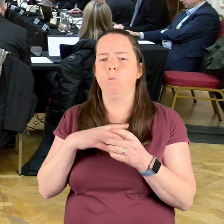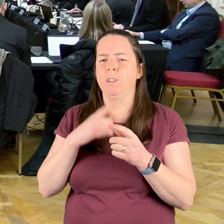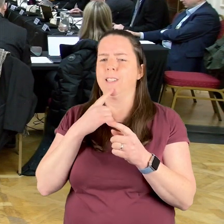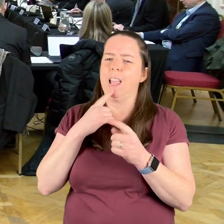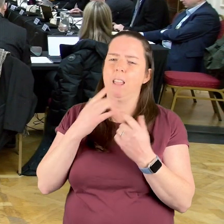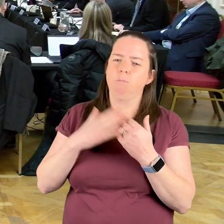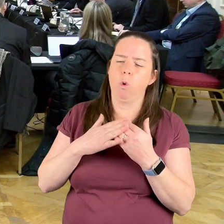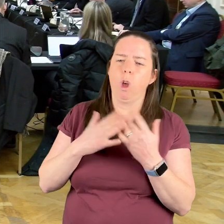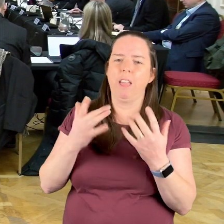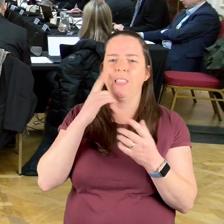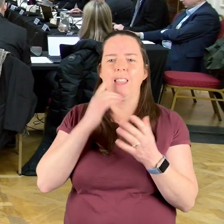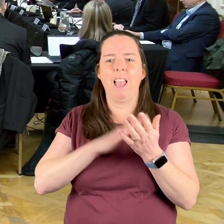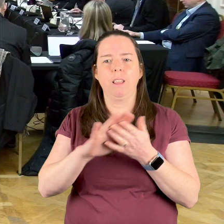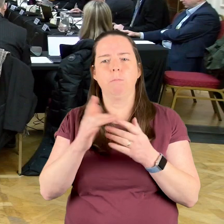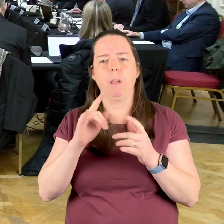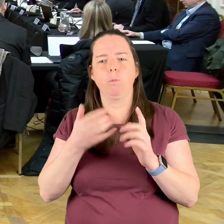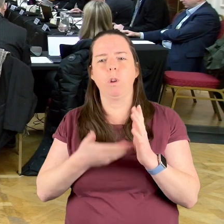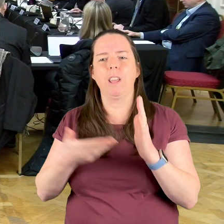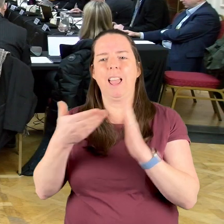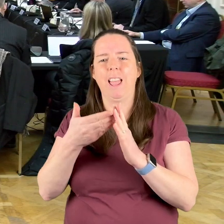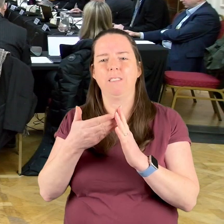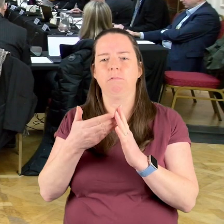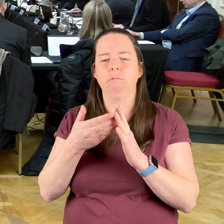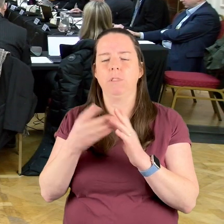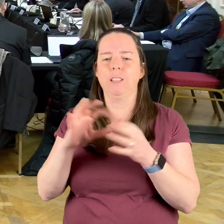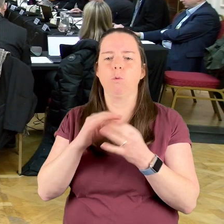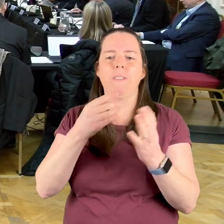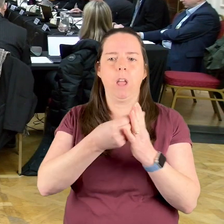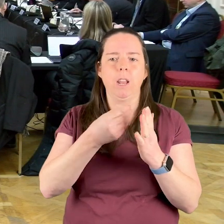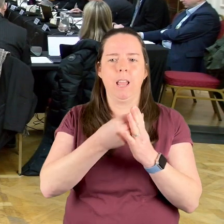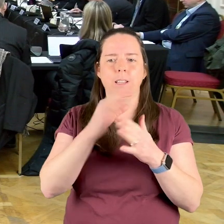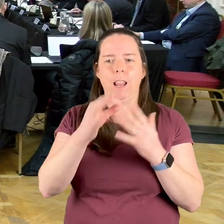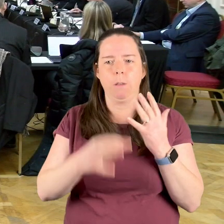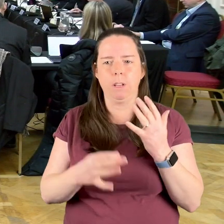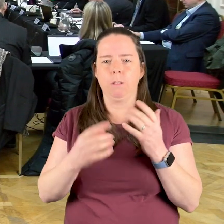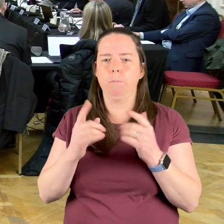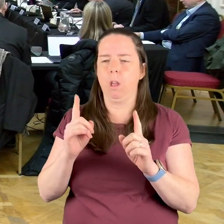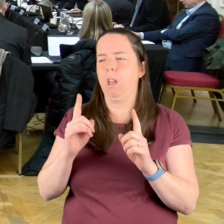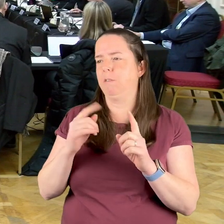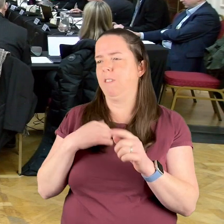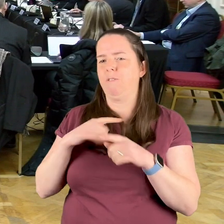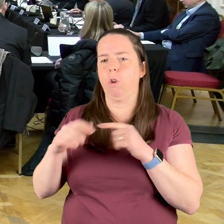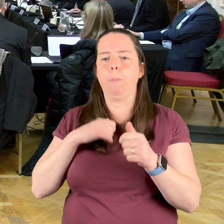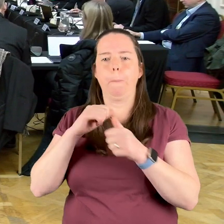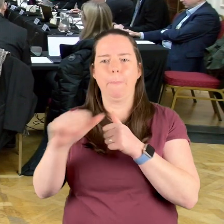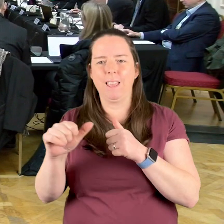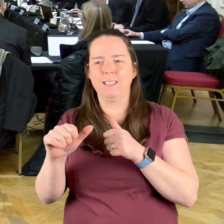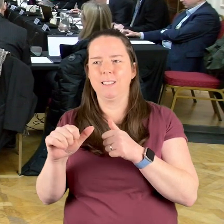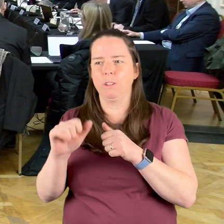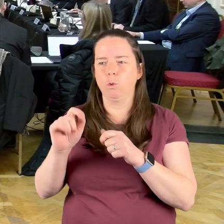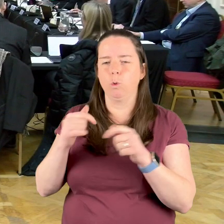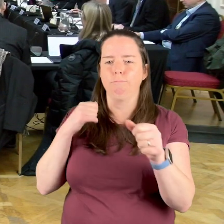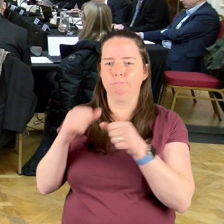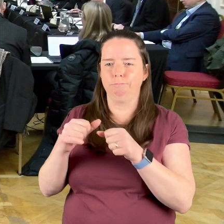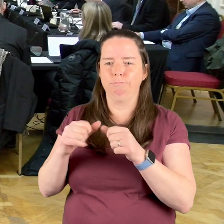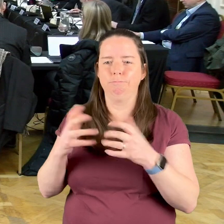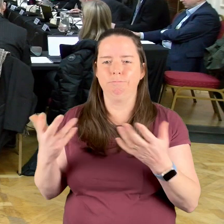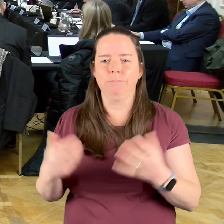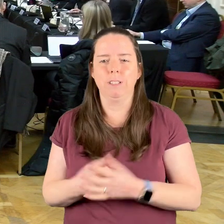I think Helen might want to add just a moment on the finance element, but I've done my best to take my cue from you,